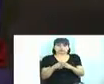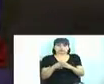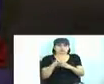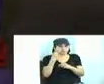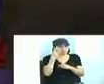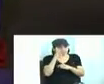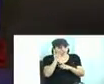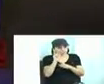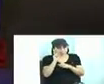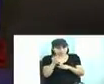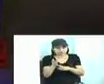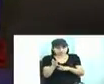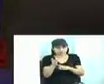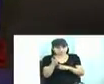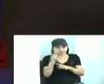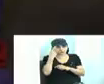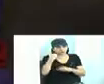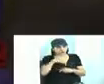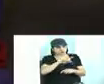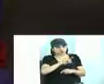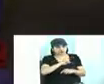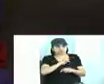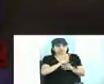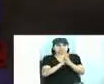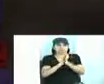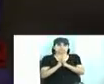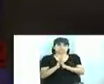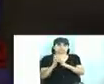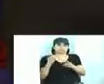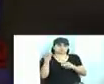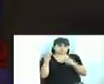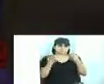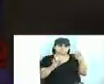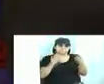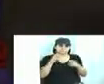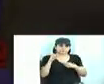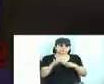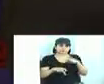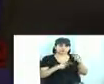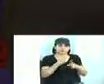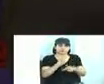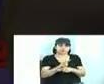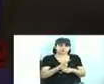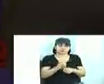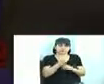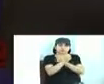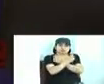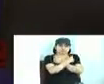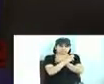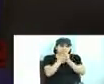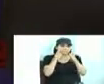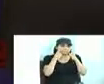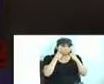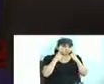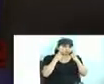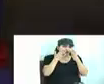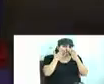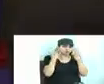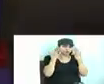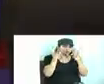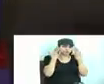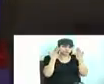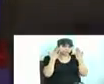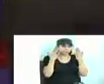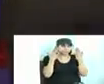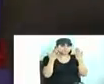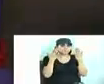for a moment, for us to become expressions of this kind of love where tears are wiped away and those who mourn are comforted and